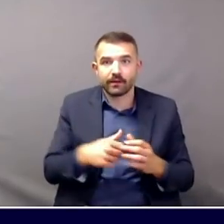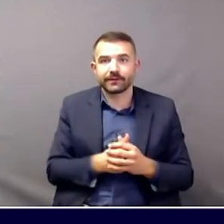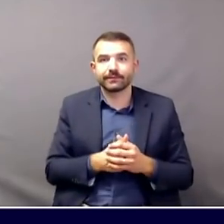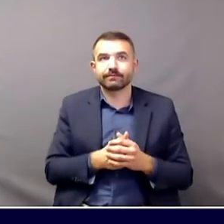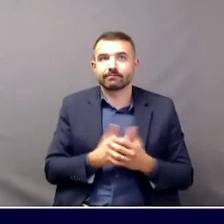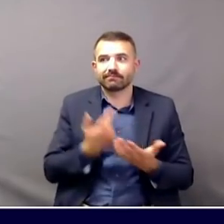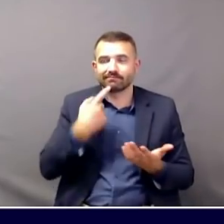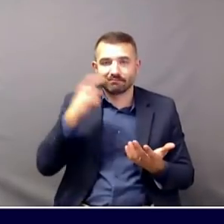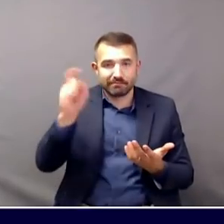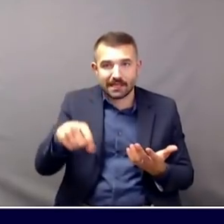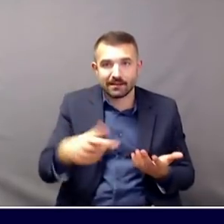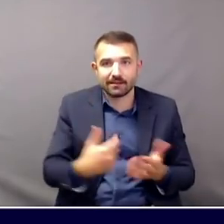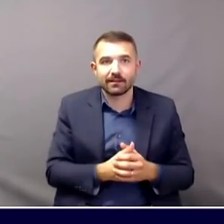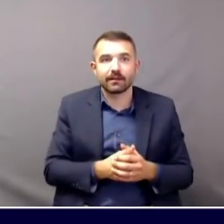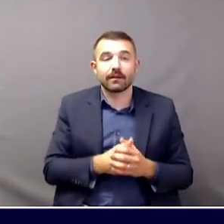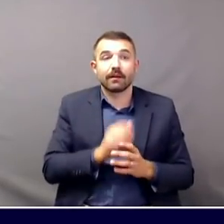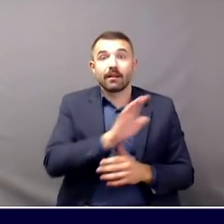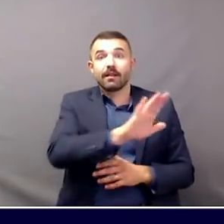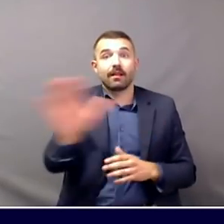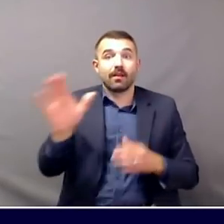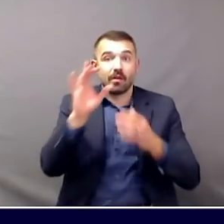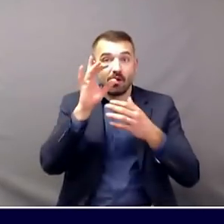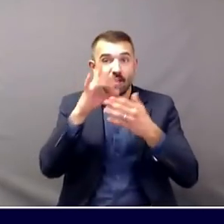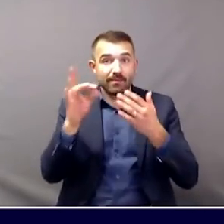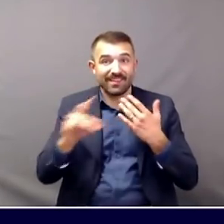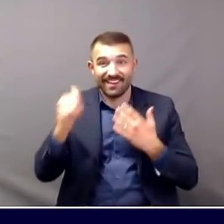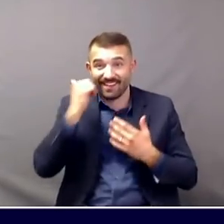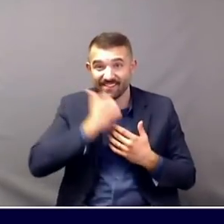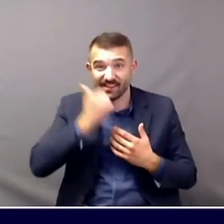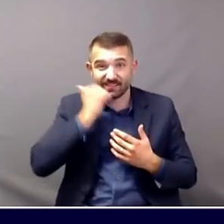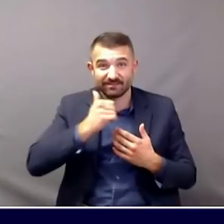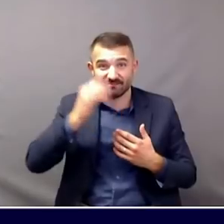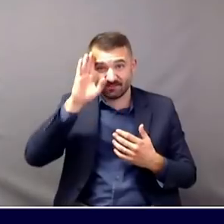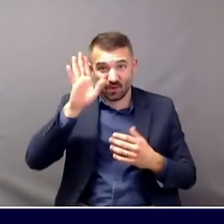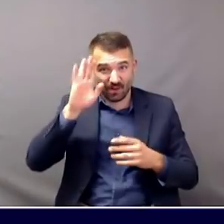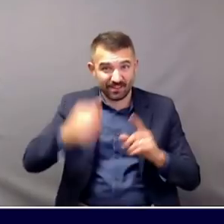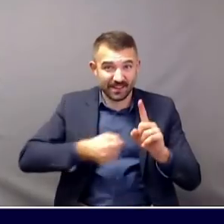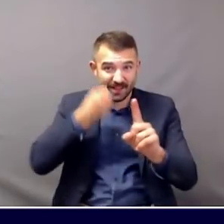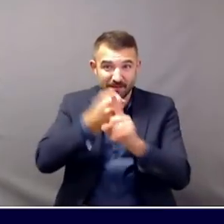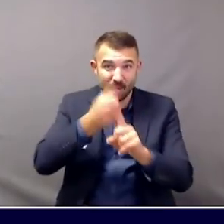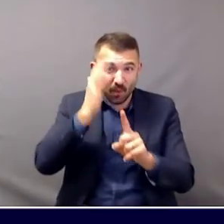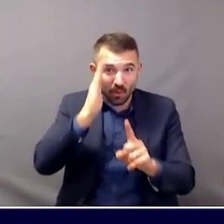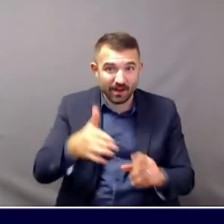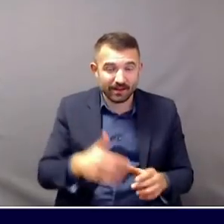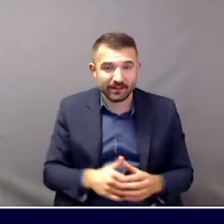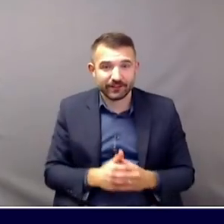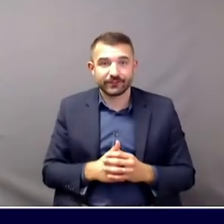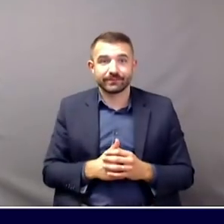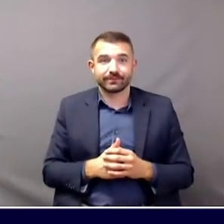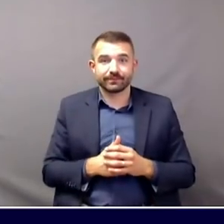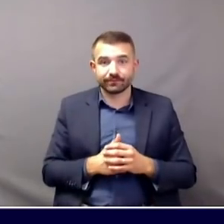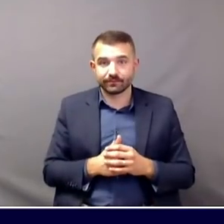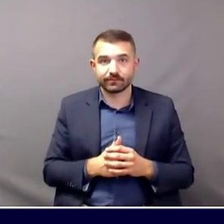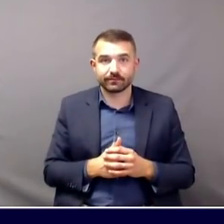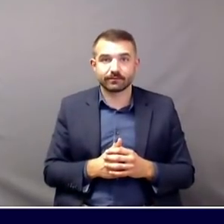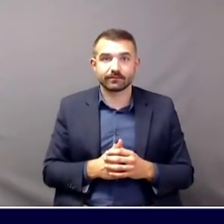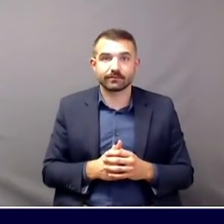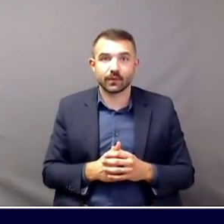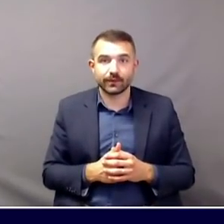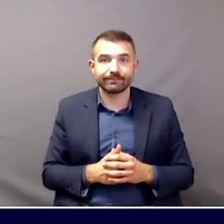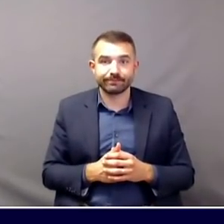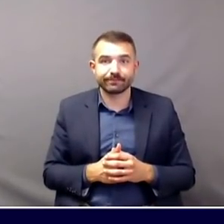the choices that each and every one of us make on a day-to-day, weekend-by-weekend basis. And a quick follow-up, if I